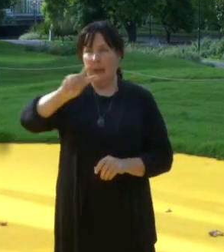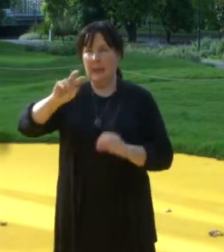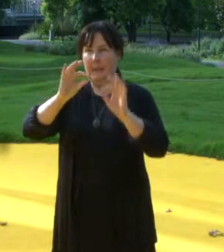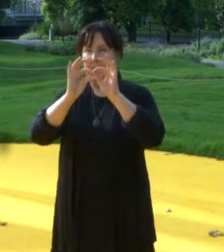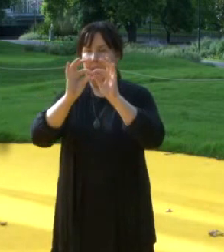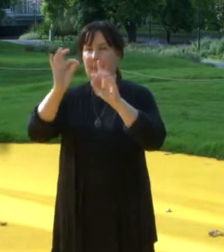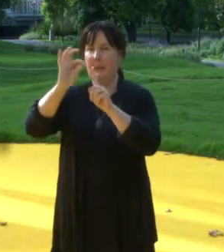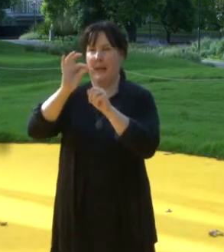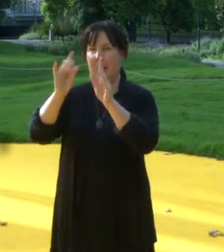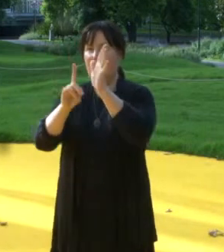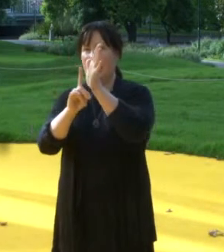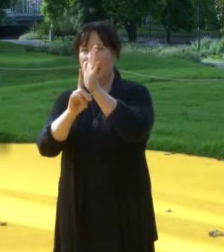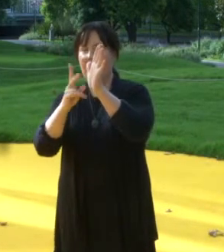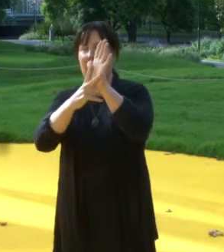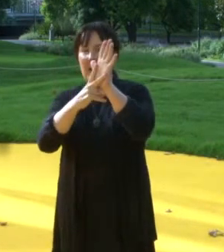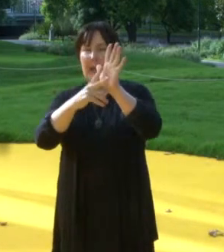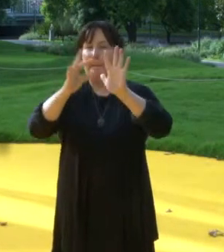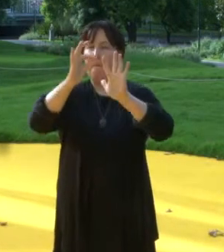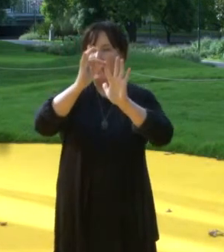VPLA